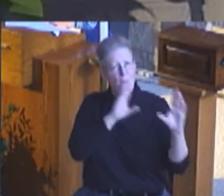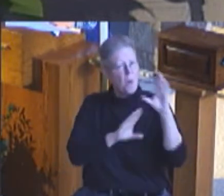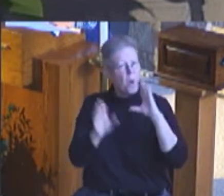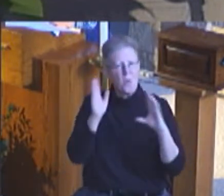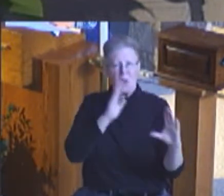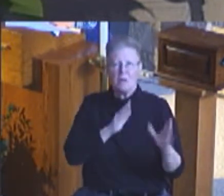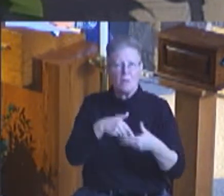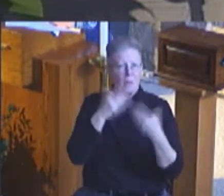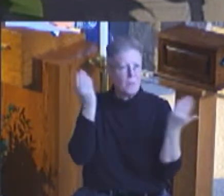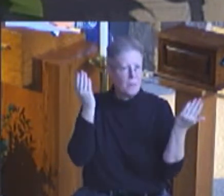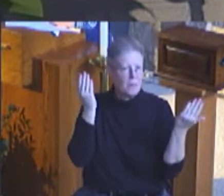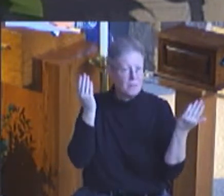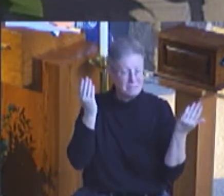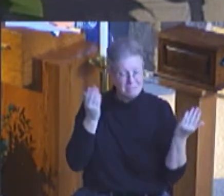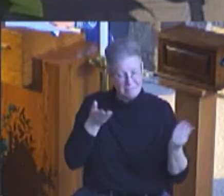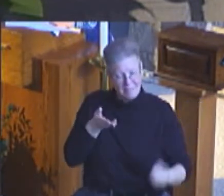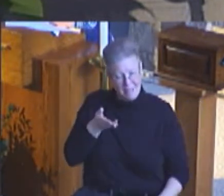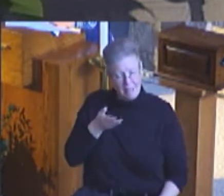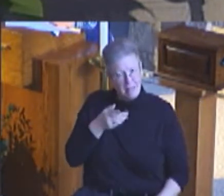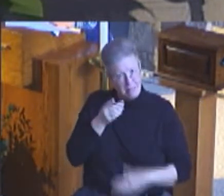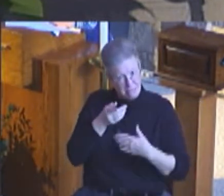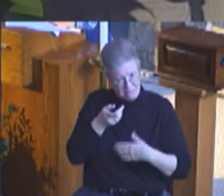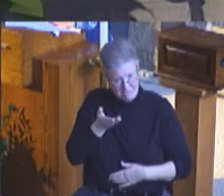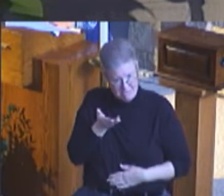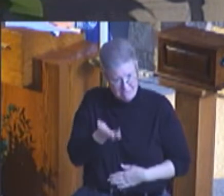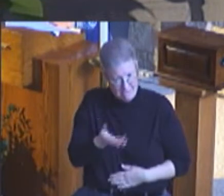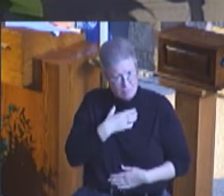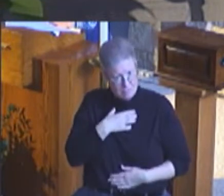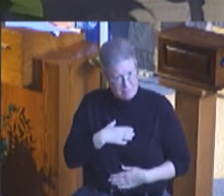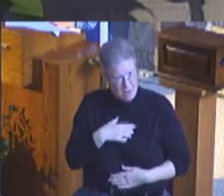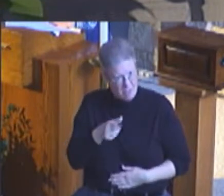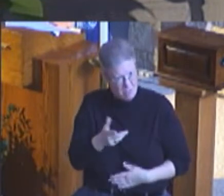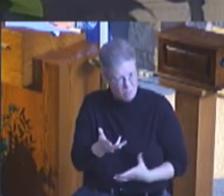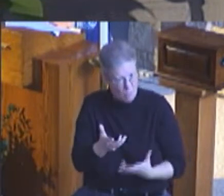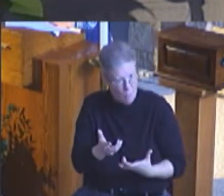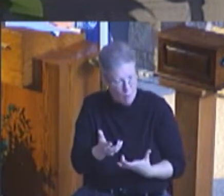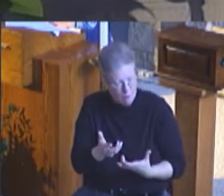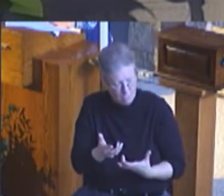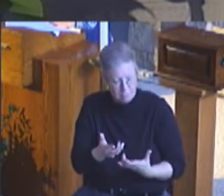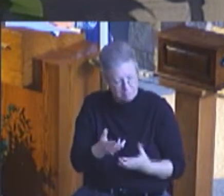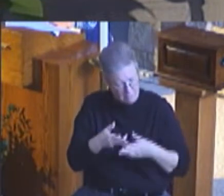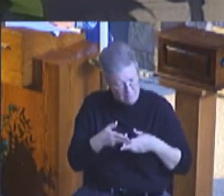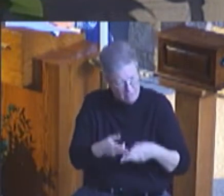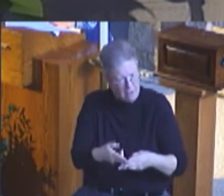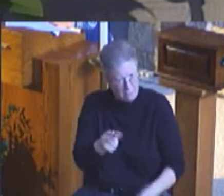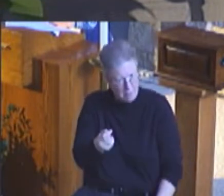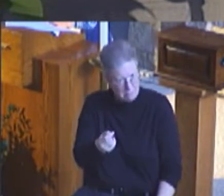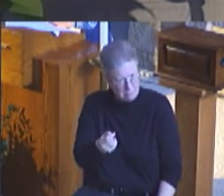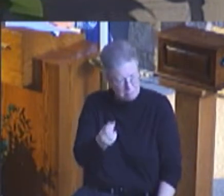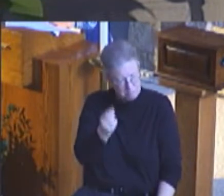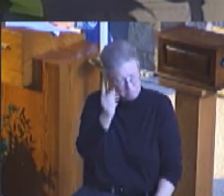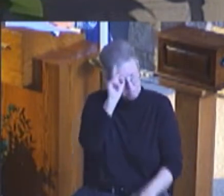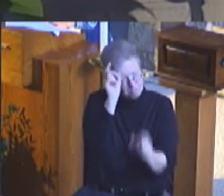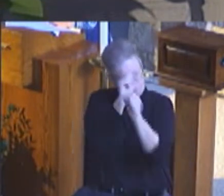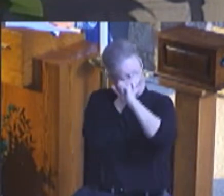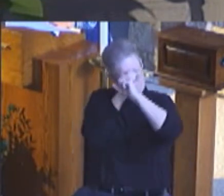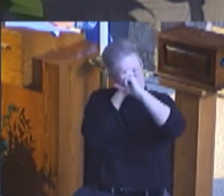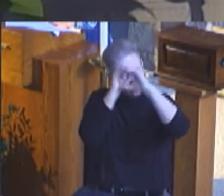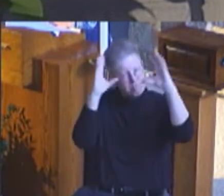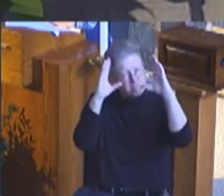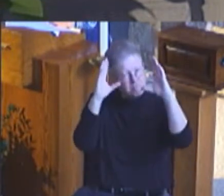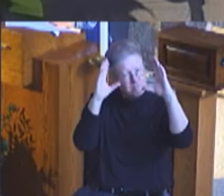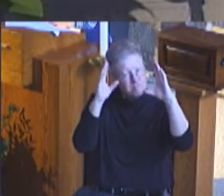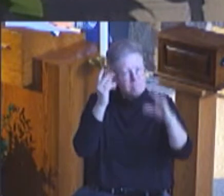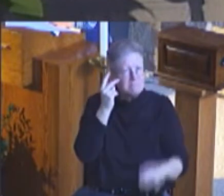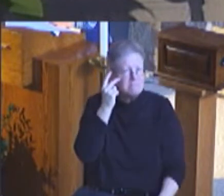Give a name to this desire and see an image of it in your mind. See it clearly now and